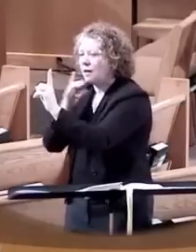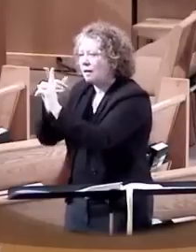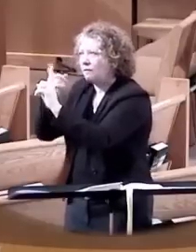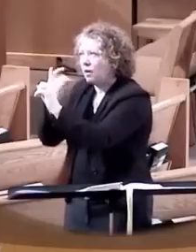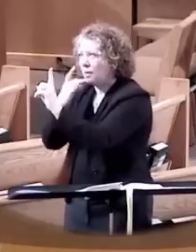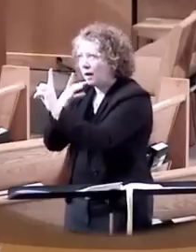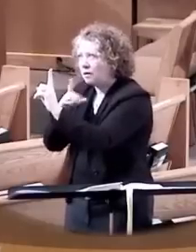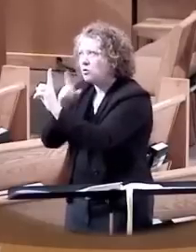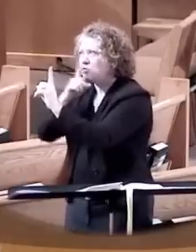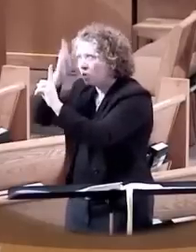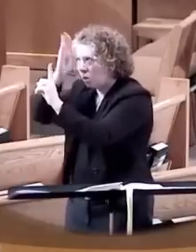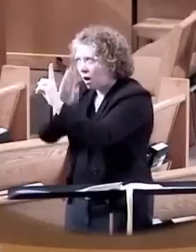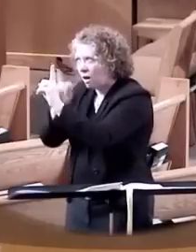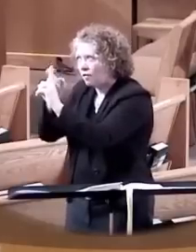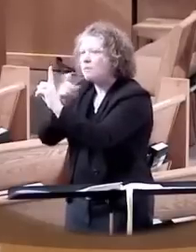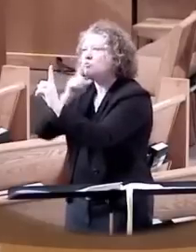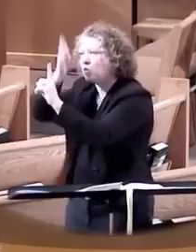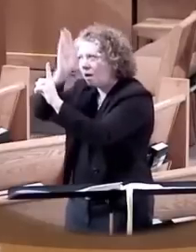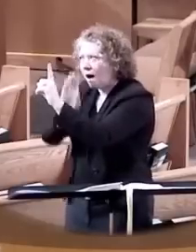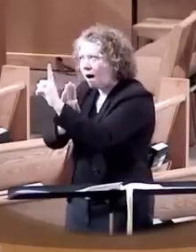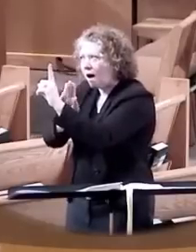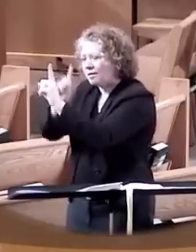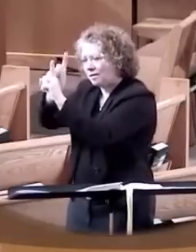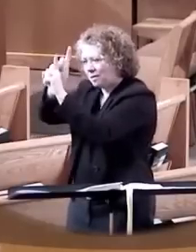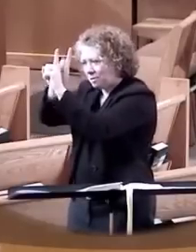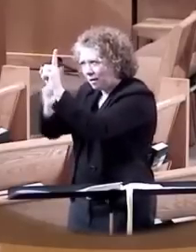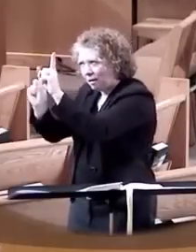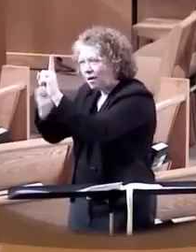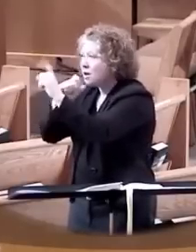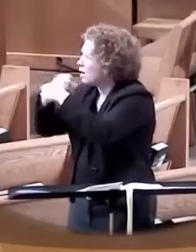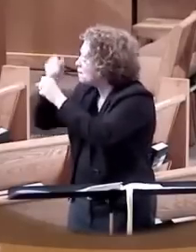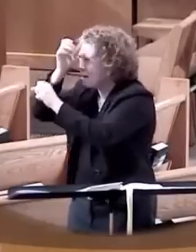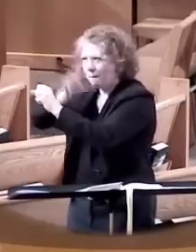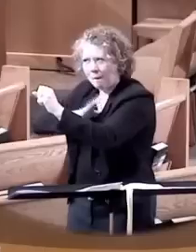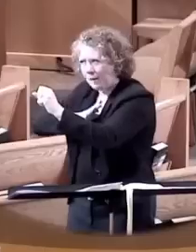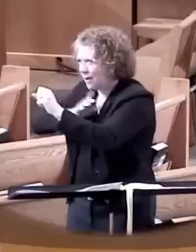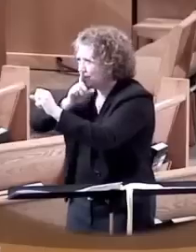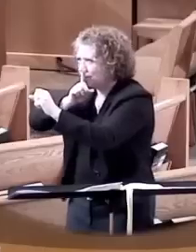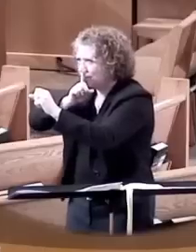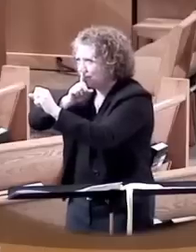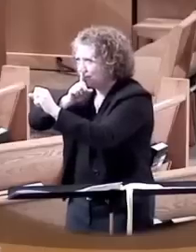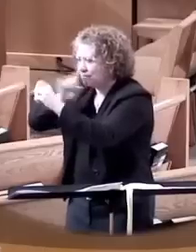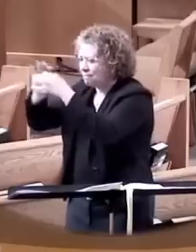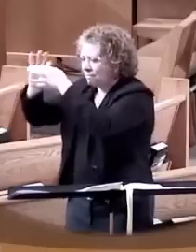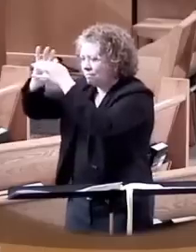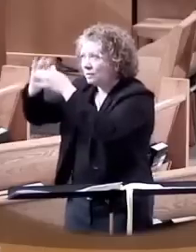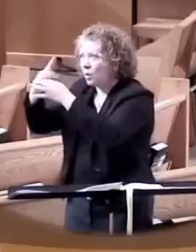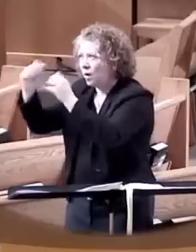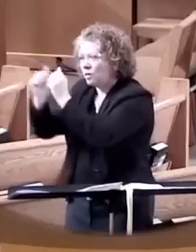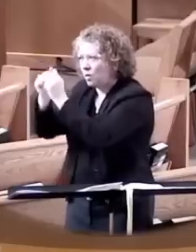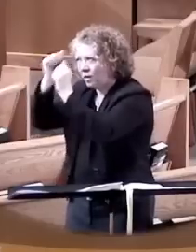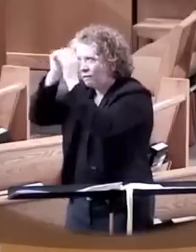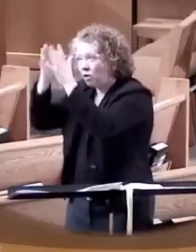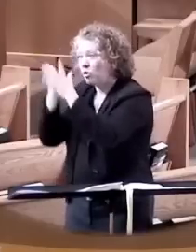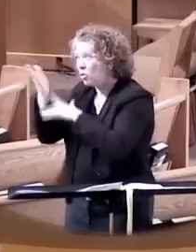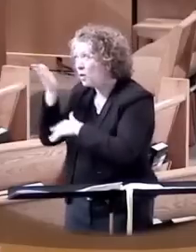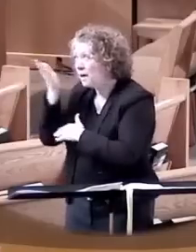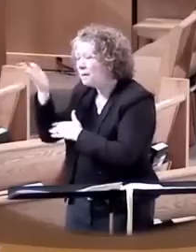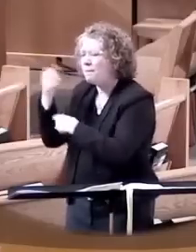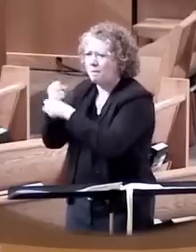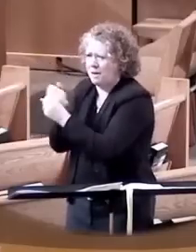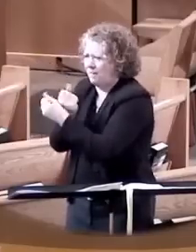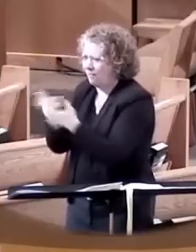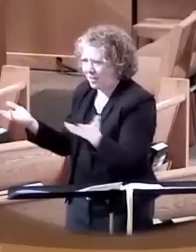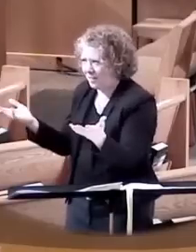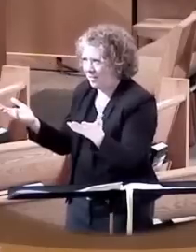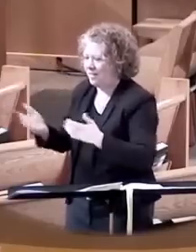from light, true God from true God, begotten, not made, consubstantial with the Father. Through him all